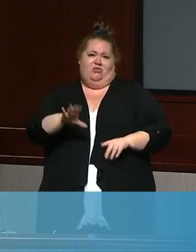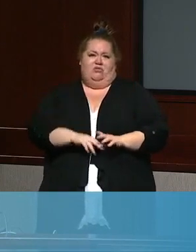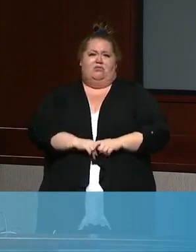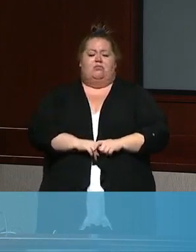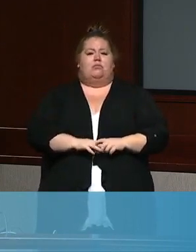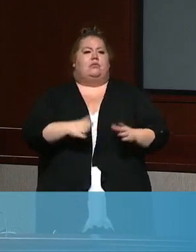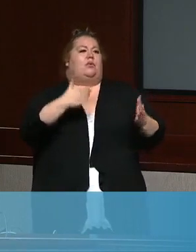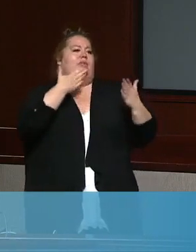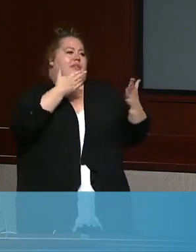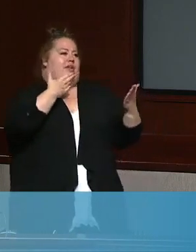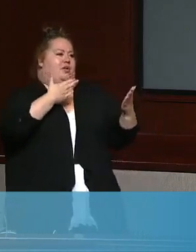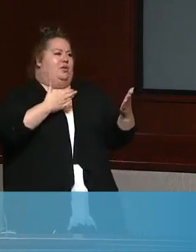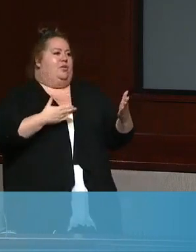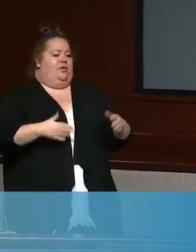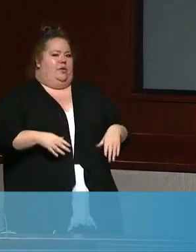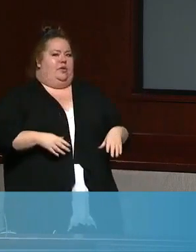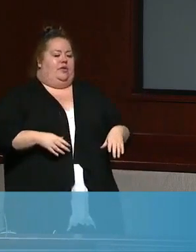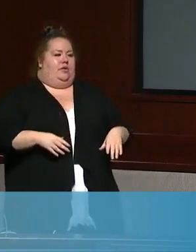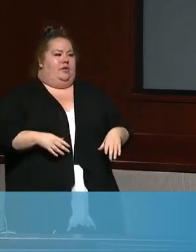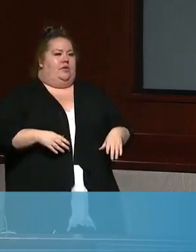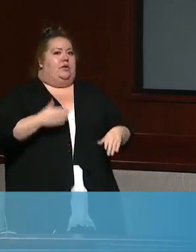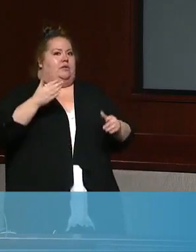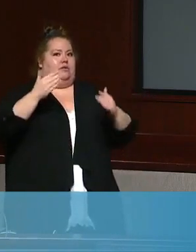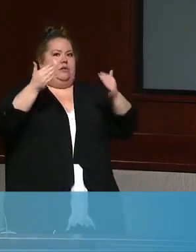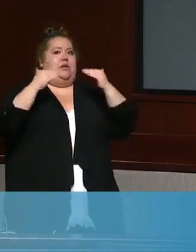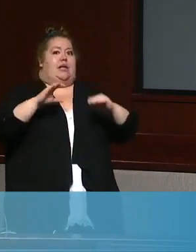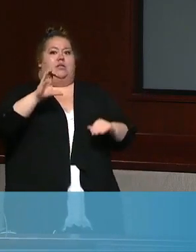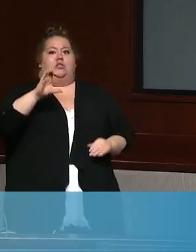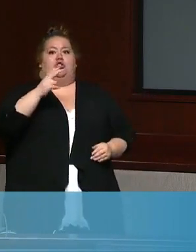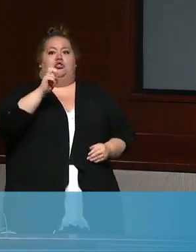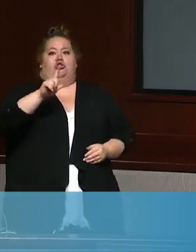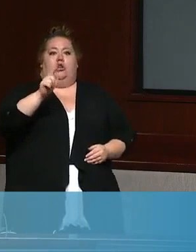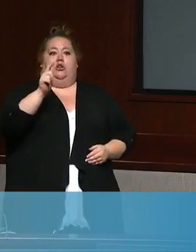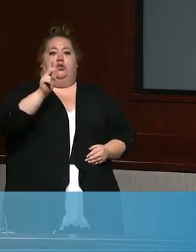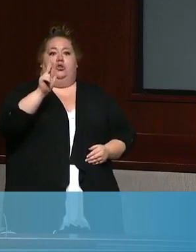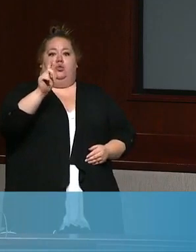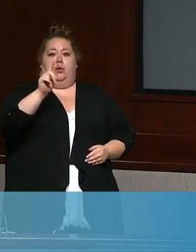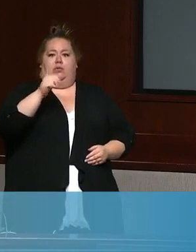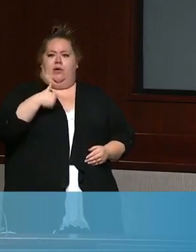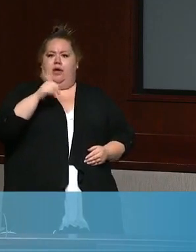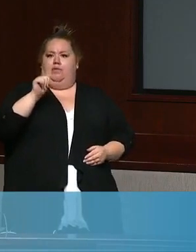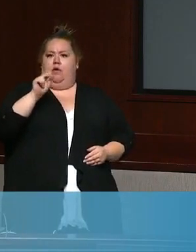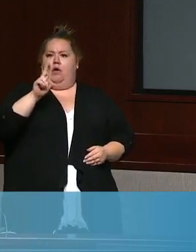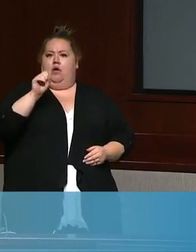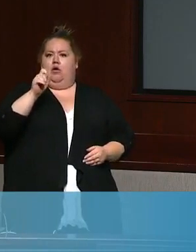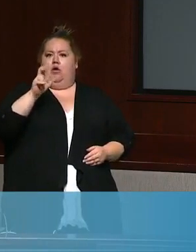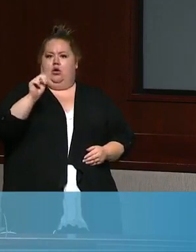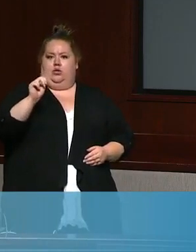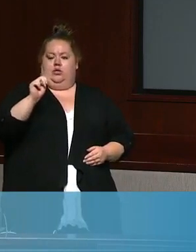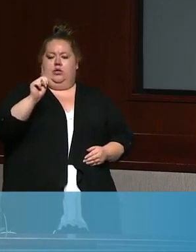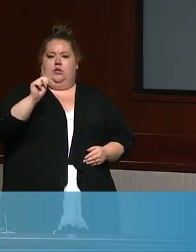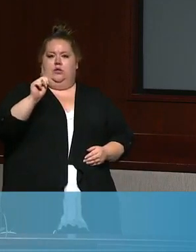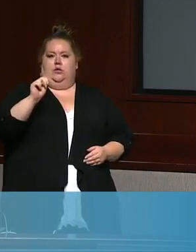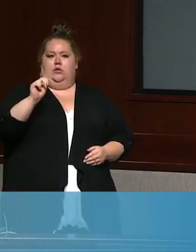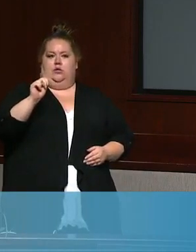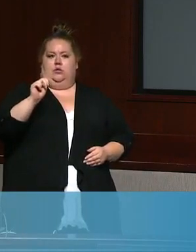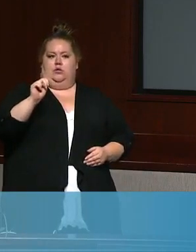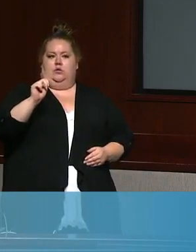Okay, thank you. Our next outlet is Channel 23. I believe we have Austin on the line.